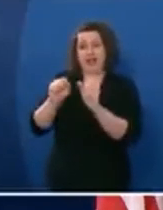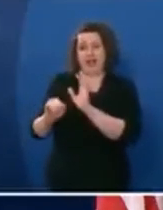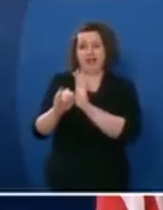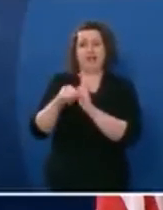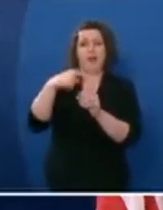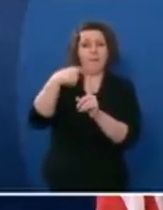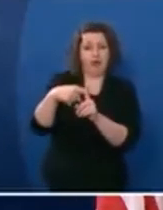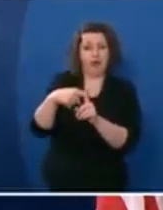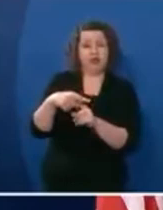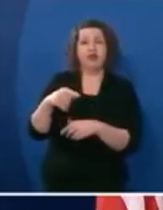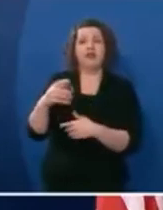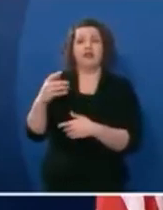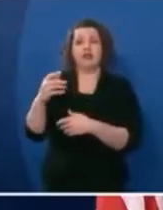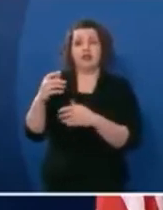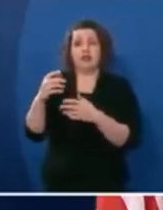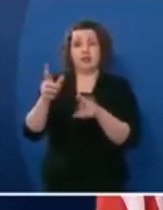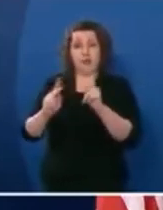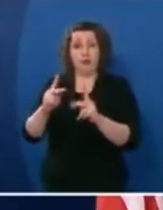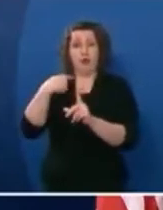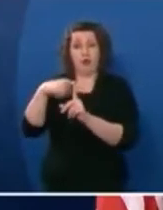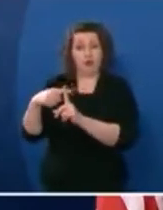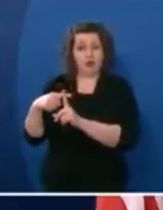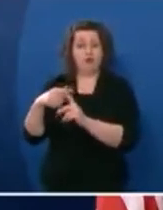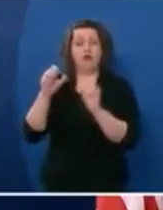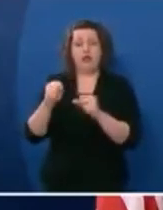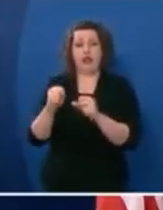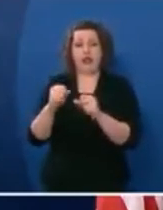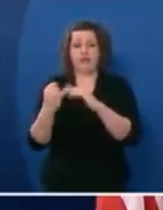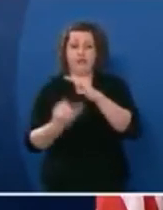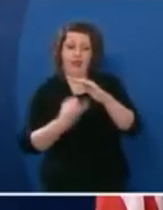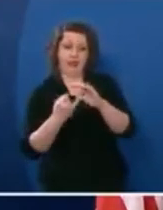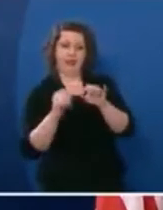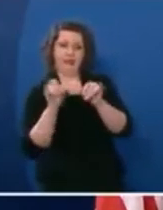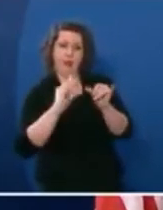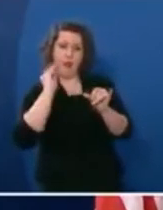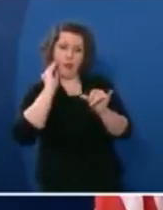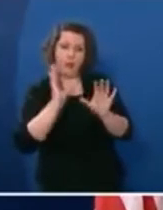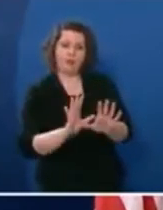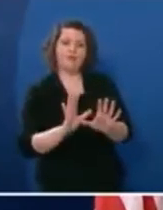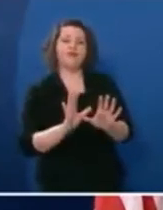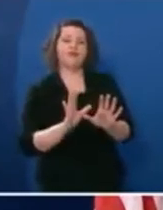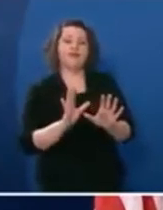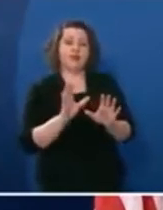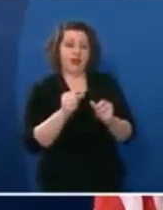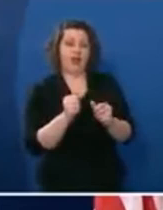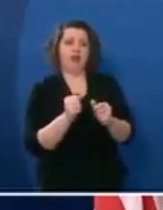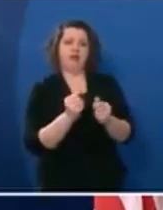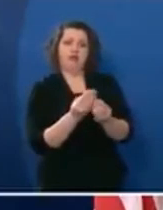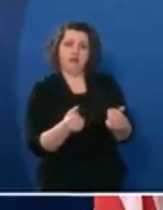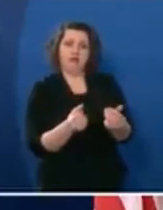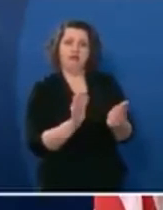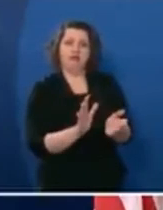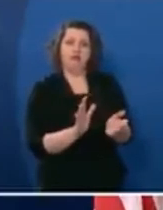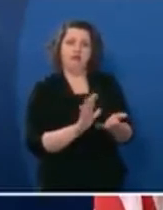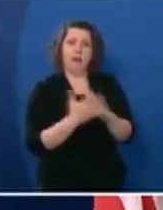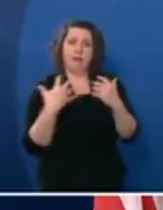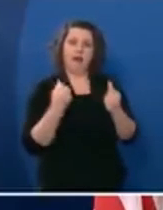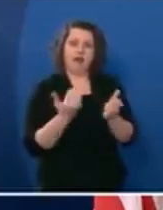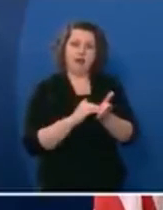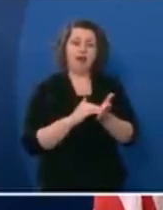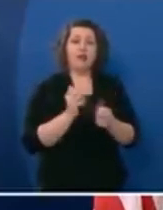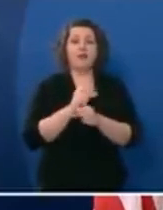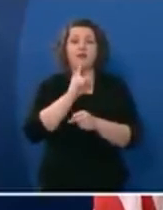can individuals who have tested positive, we can isolate them, get them on the road to recovery, make sure that the employers